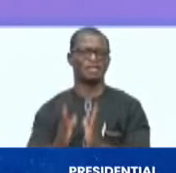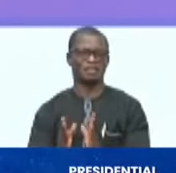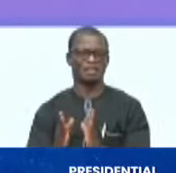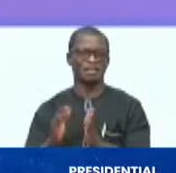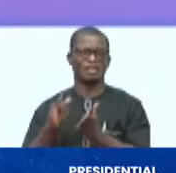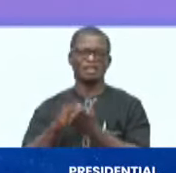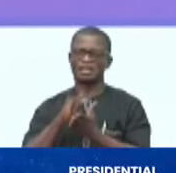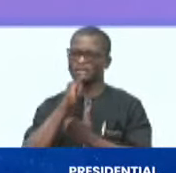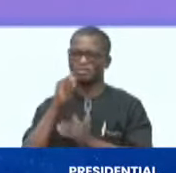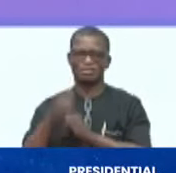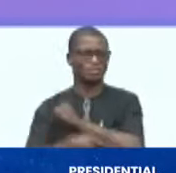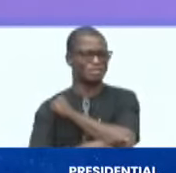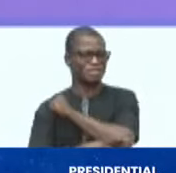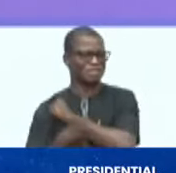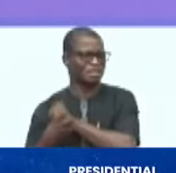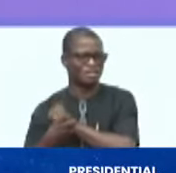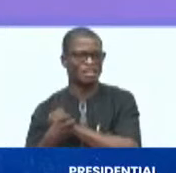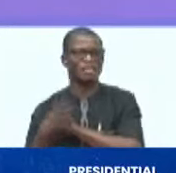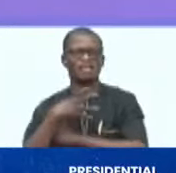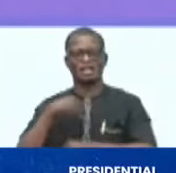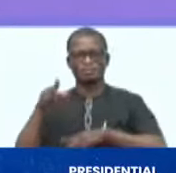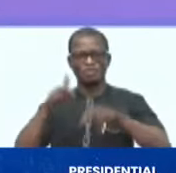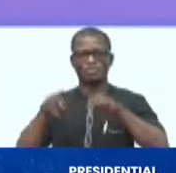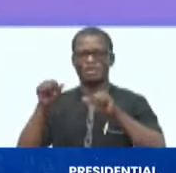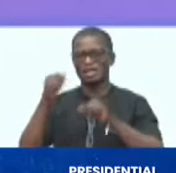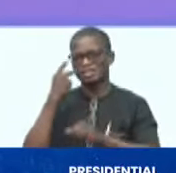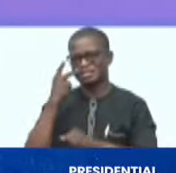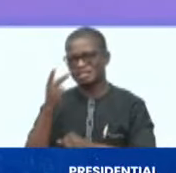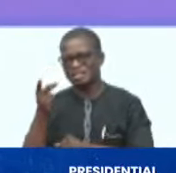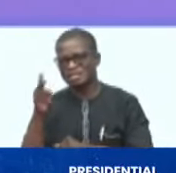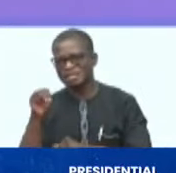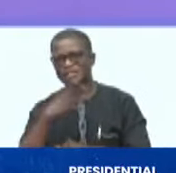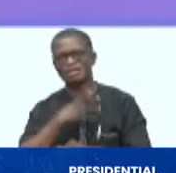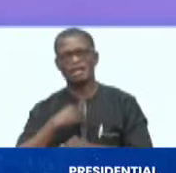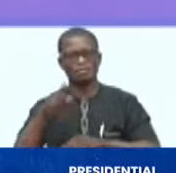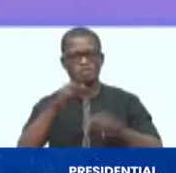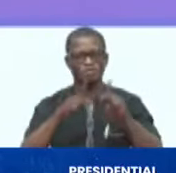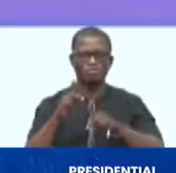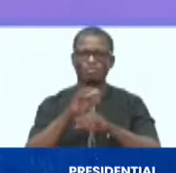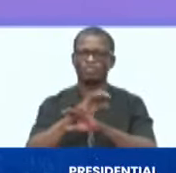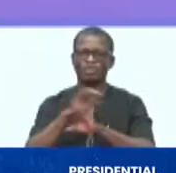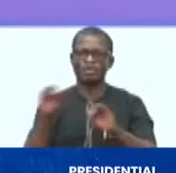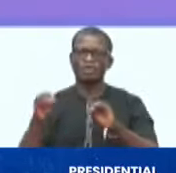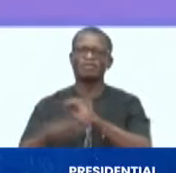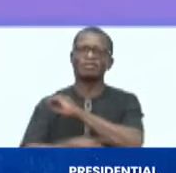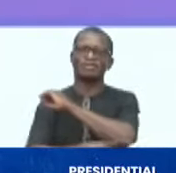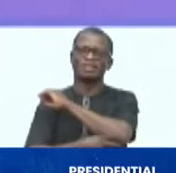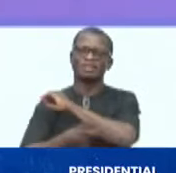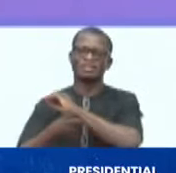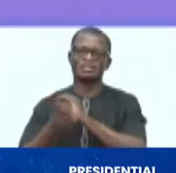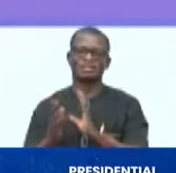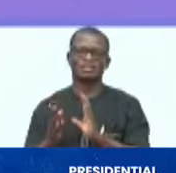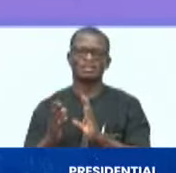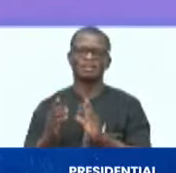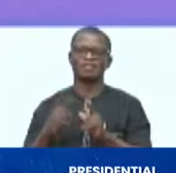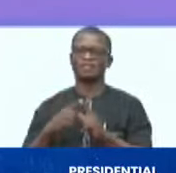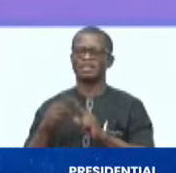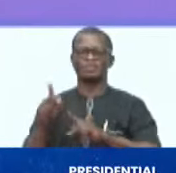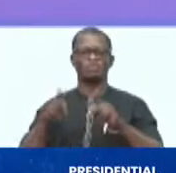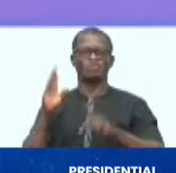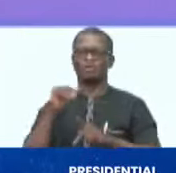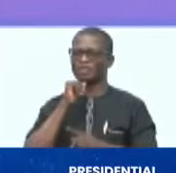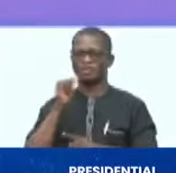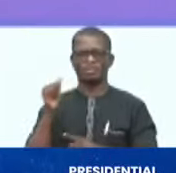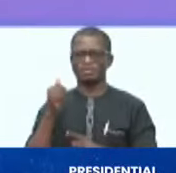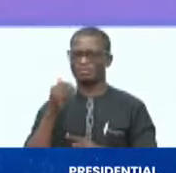is not stealing and the people can see he and his people are not stealing, nobody will be mad enough to